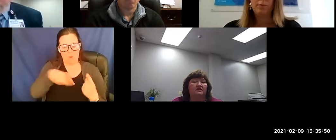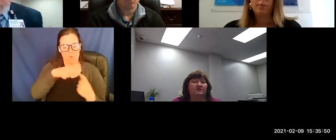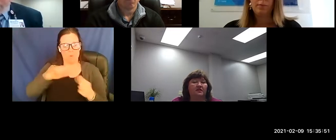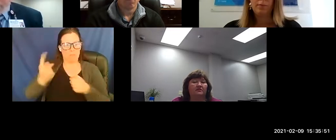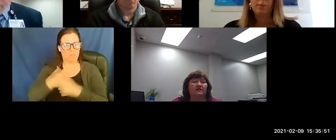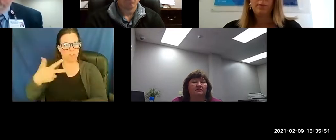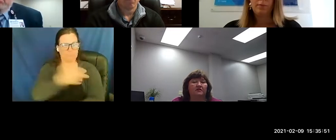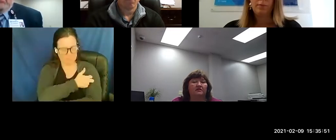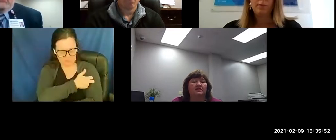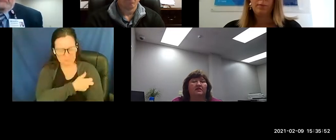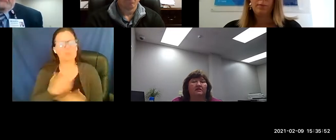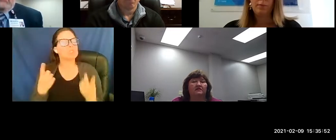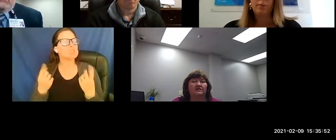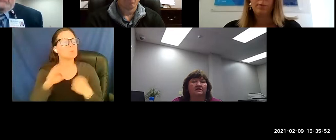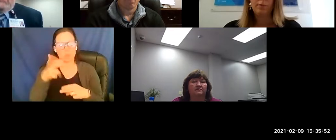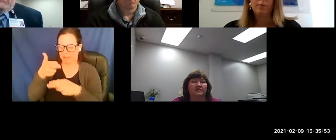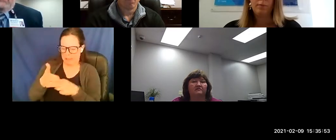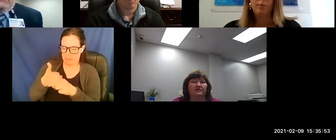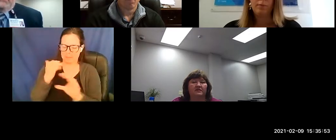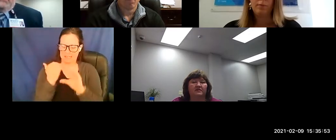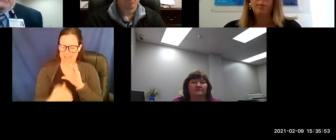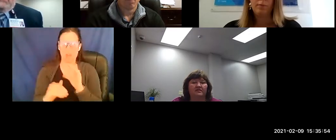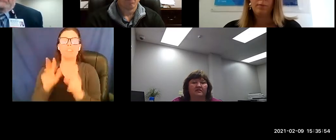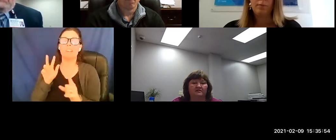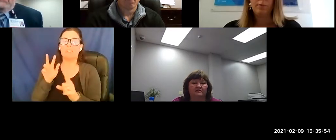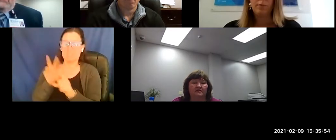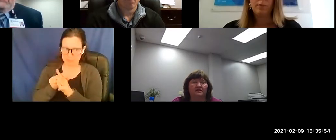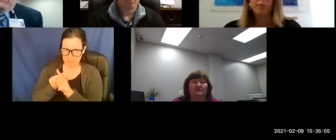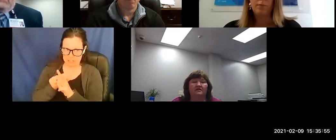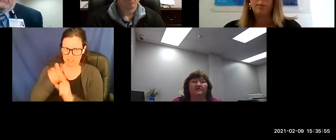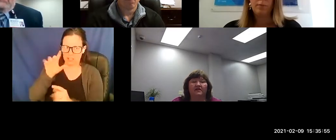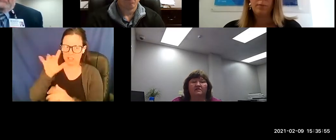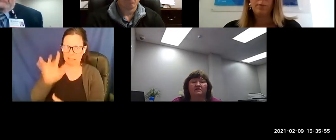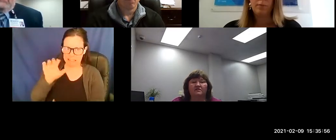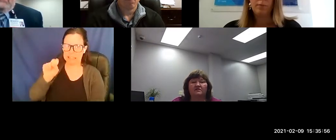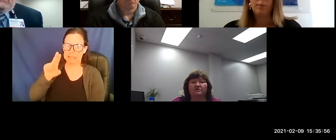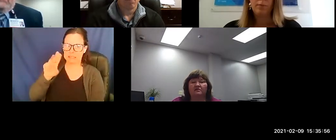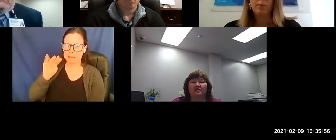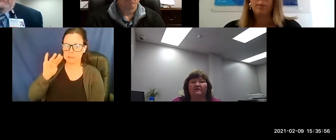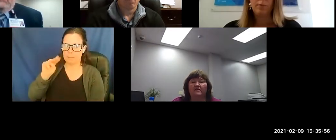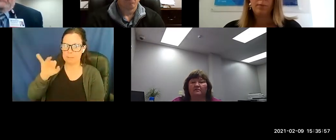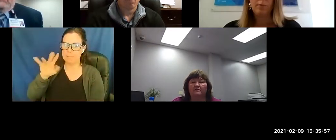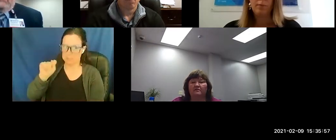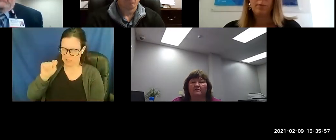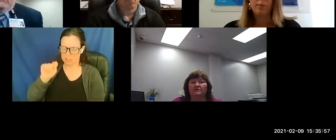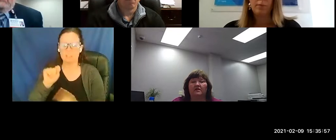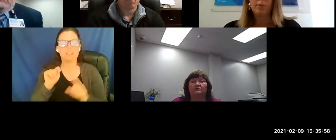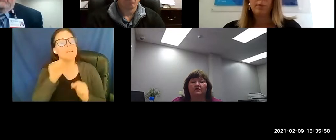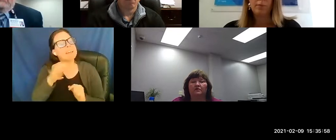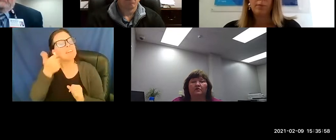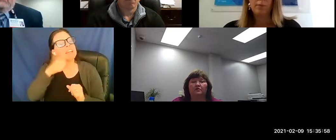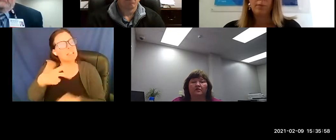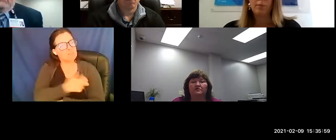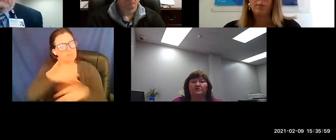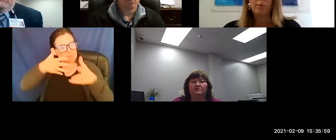put in your name and email and again, click submit for that time slot. If any doses remain available, we